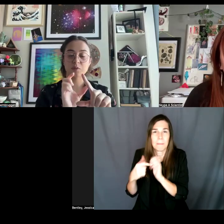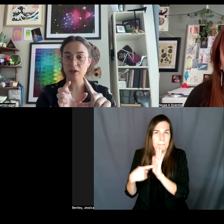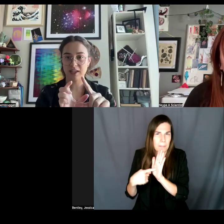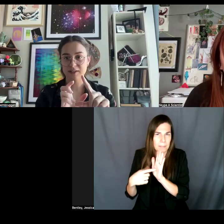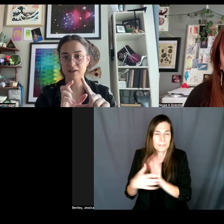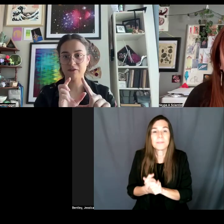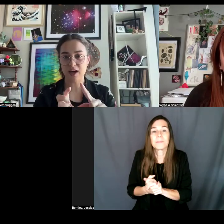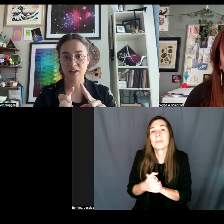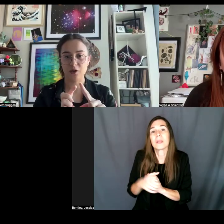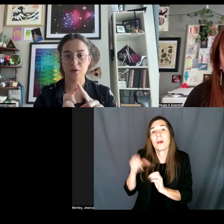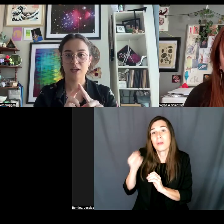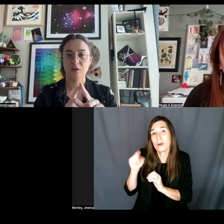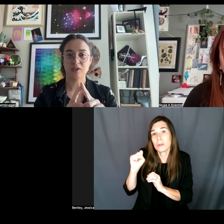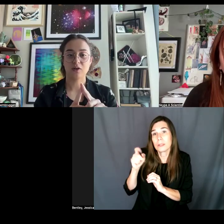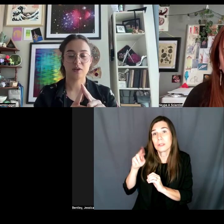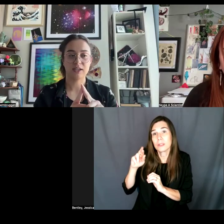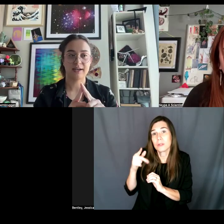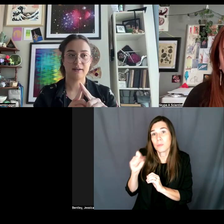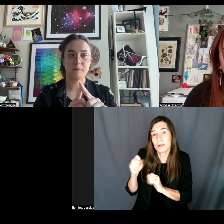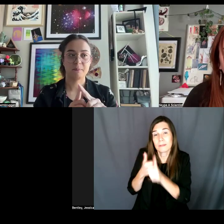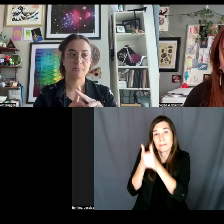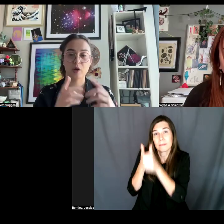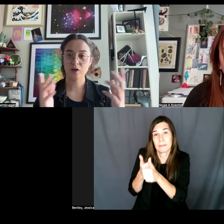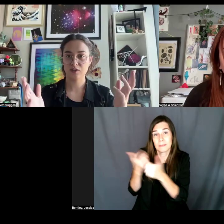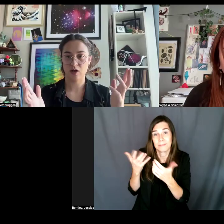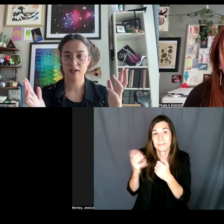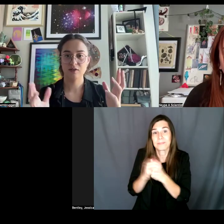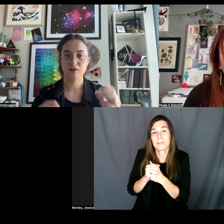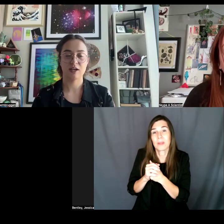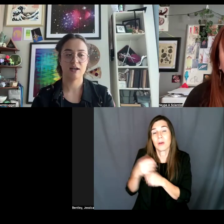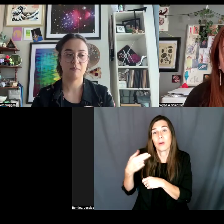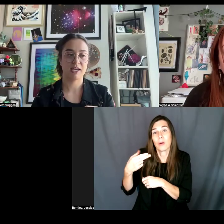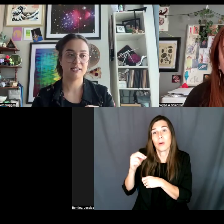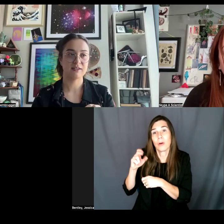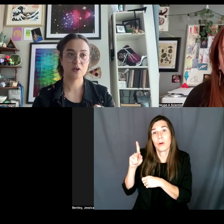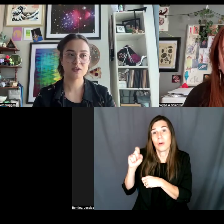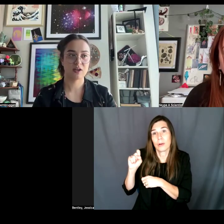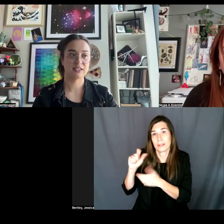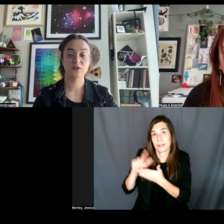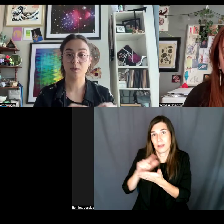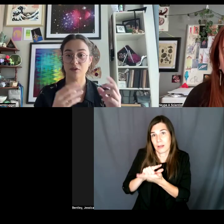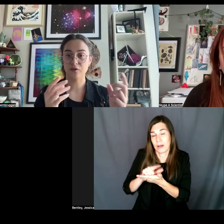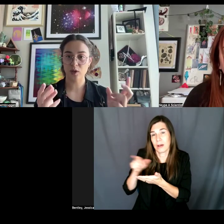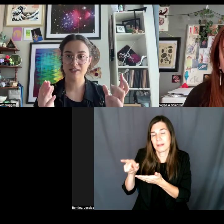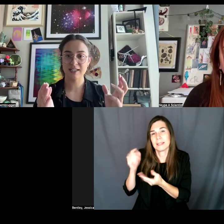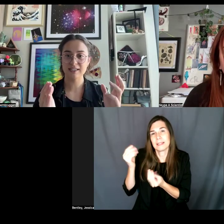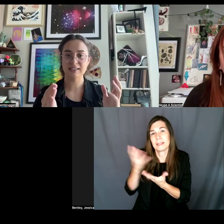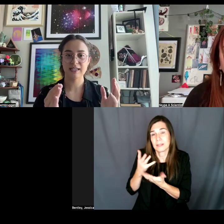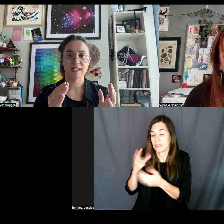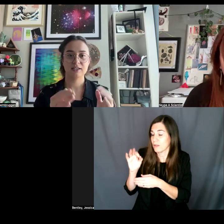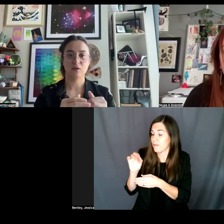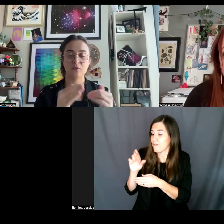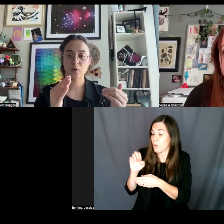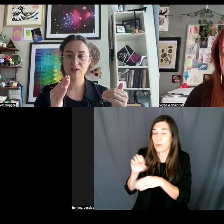those springs follow what's called Hooke's law, and Hooke's law tells you what the force